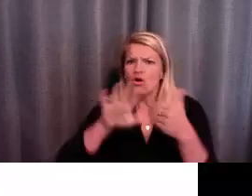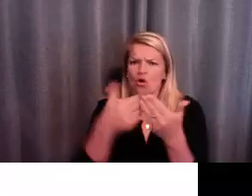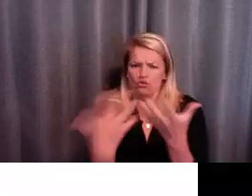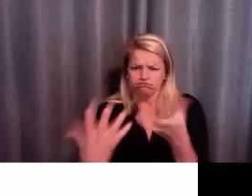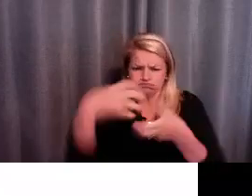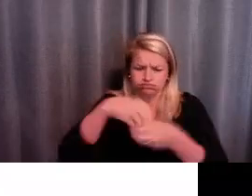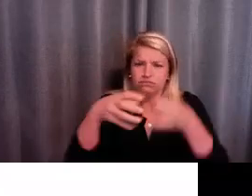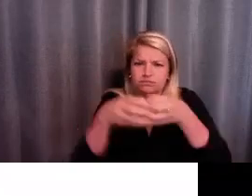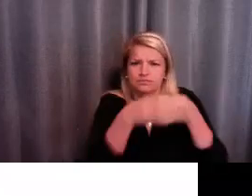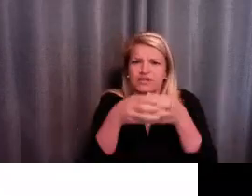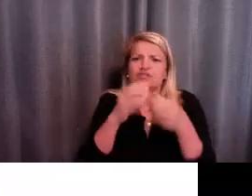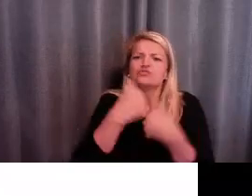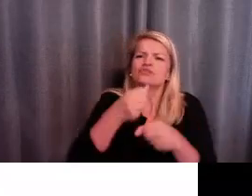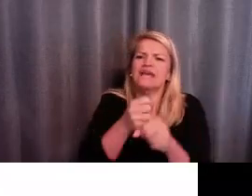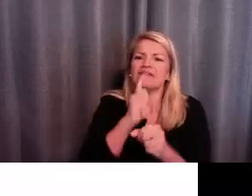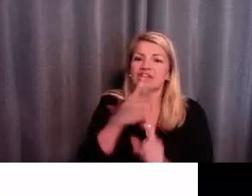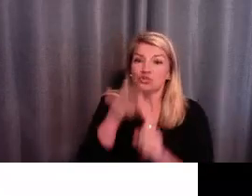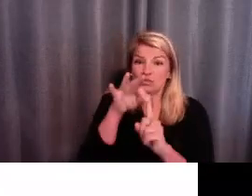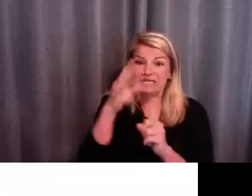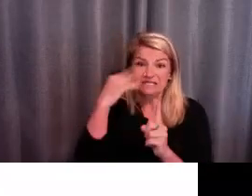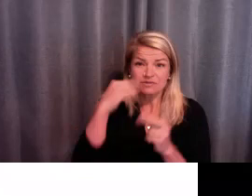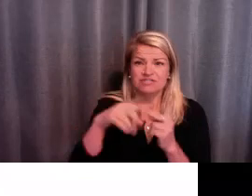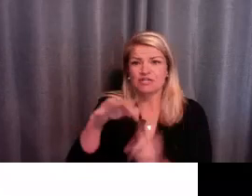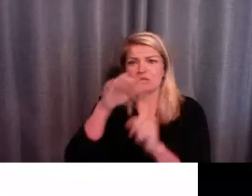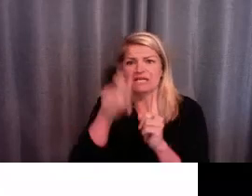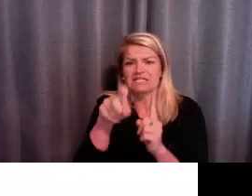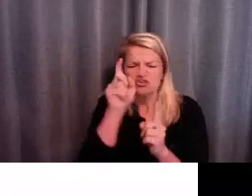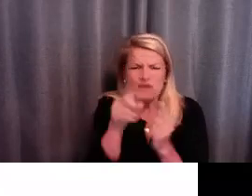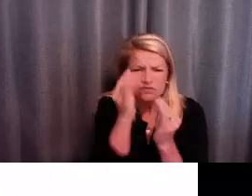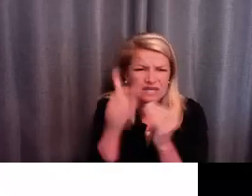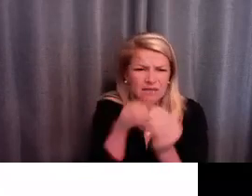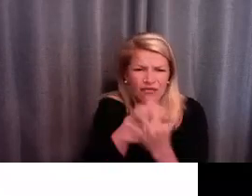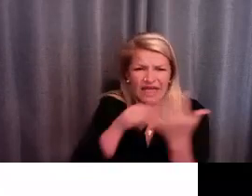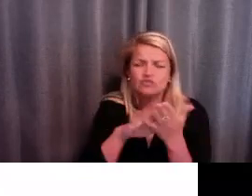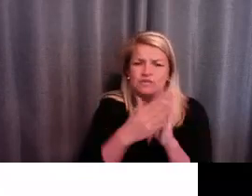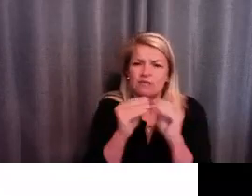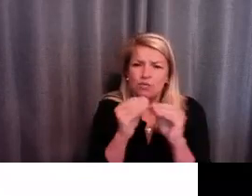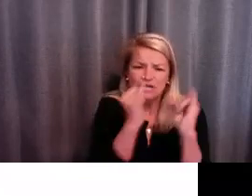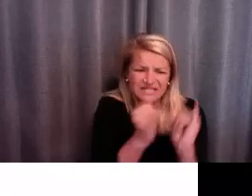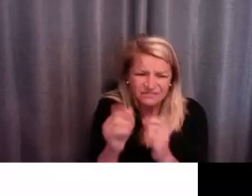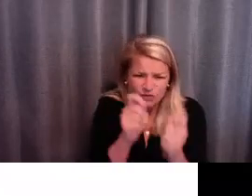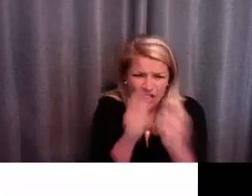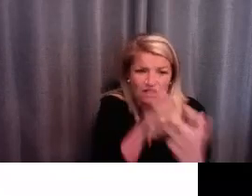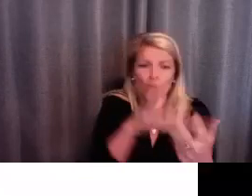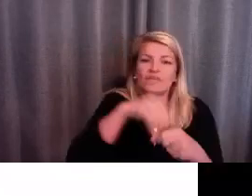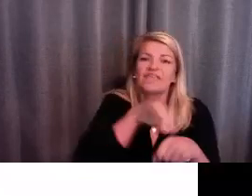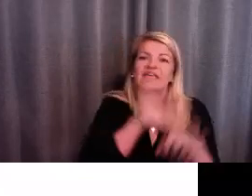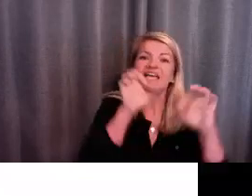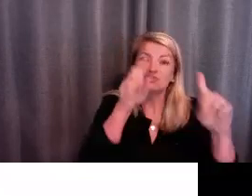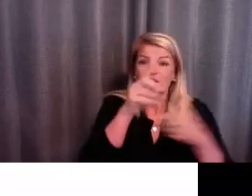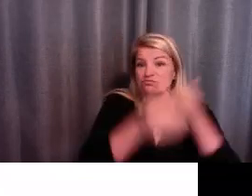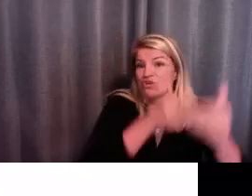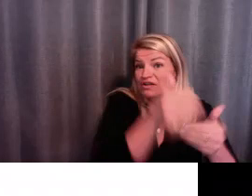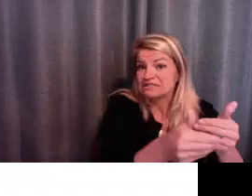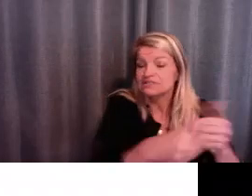unique experience and unique needs, and how that has to be considered to be individualized in the educational process.